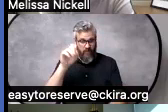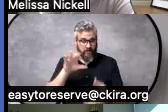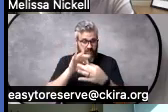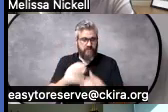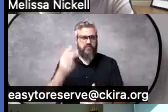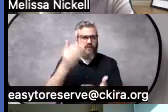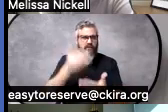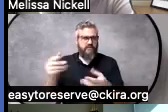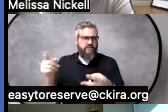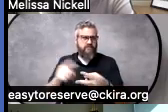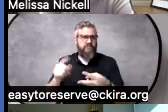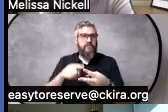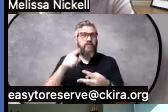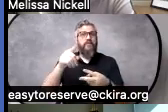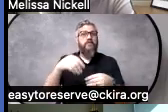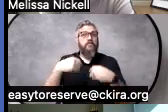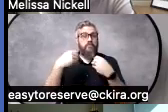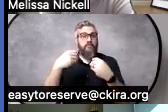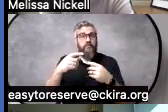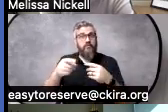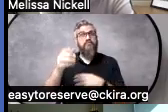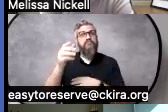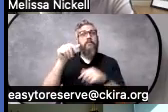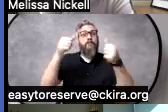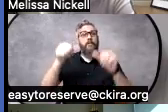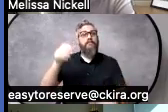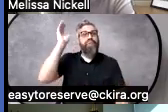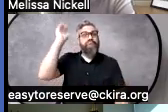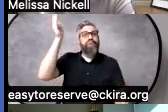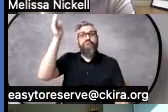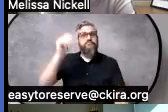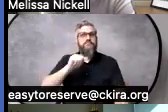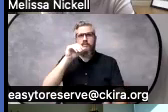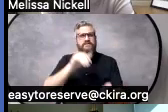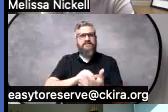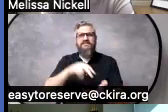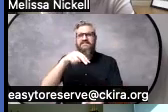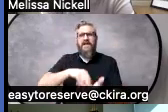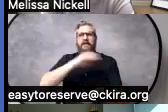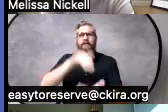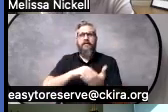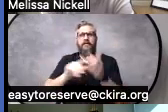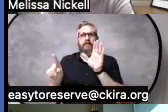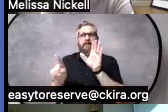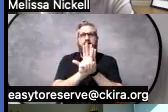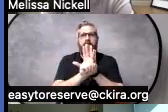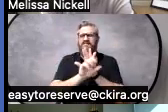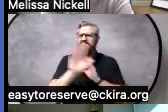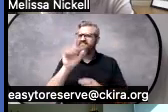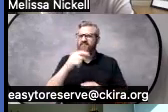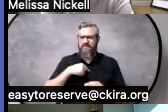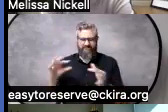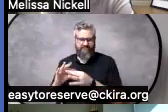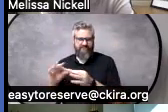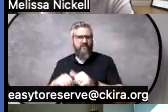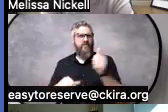things. When you're giving your poster presentation, you all, please don't stand in the middle of the posters. As Dr. Murphy stated, as I stated,